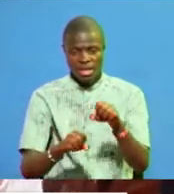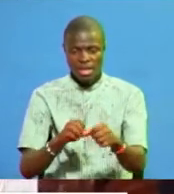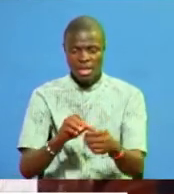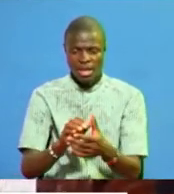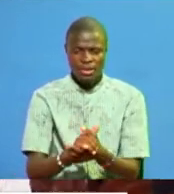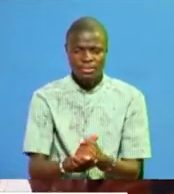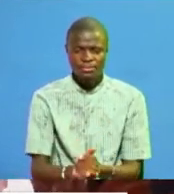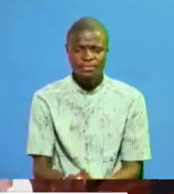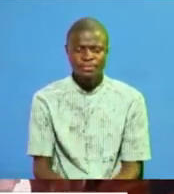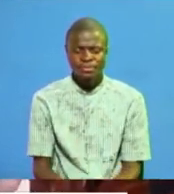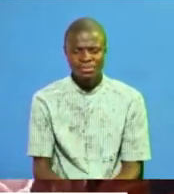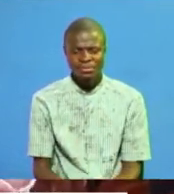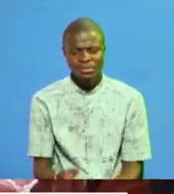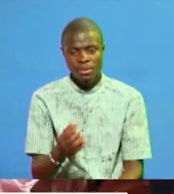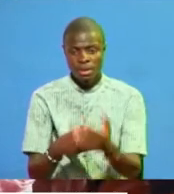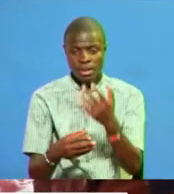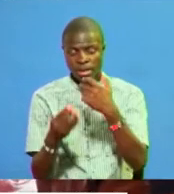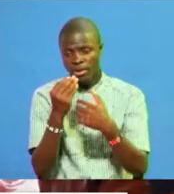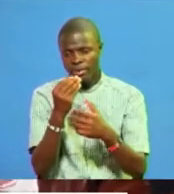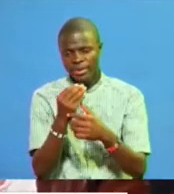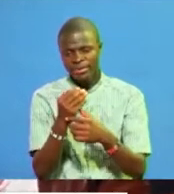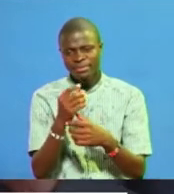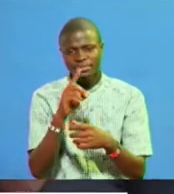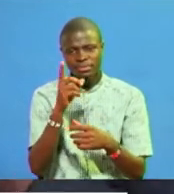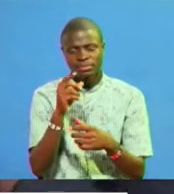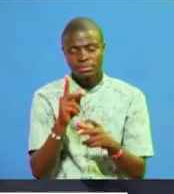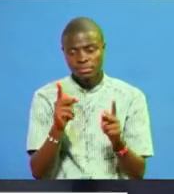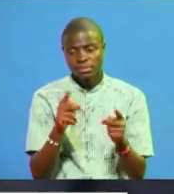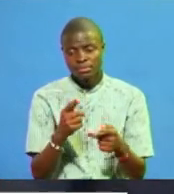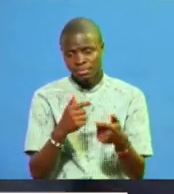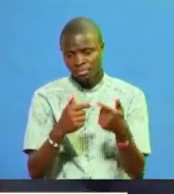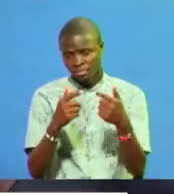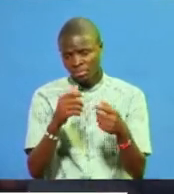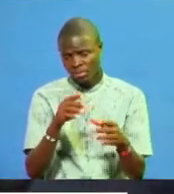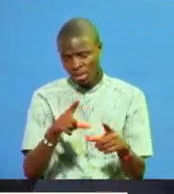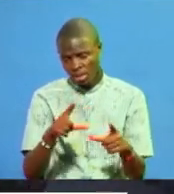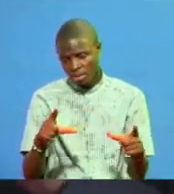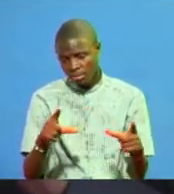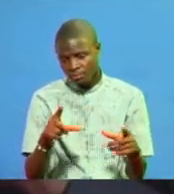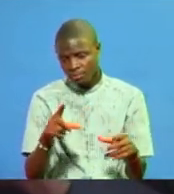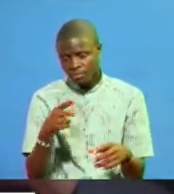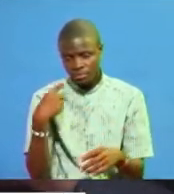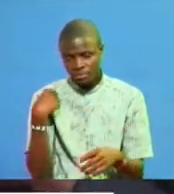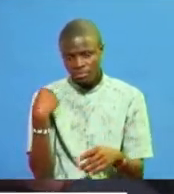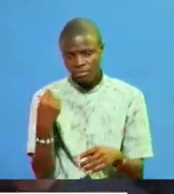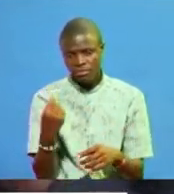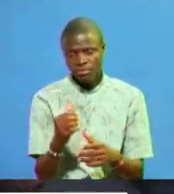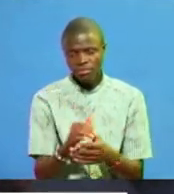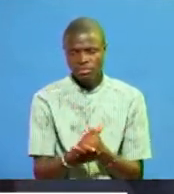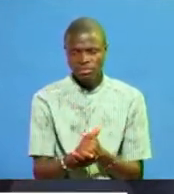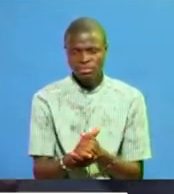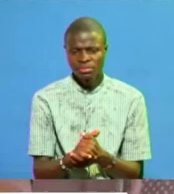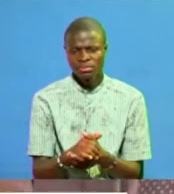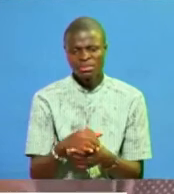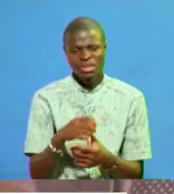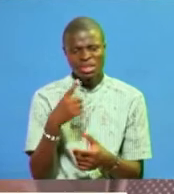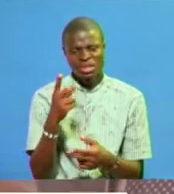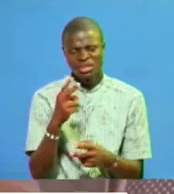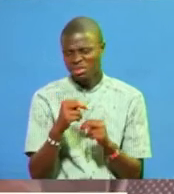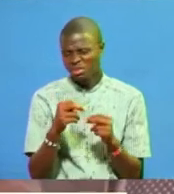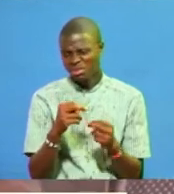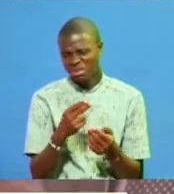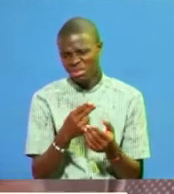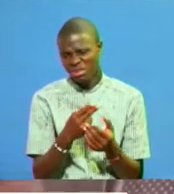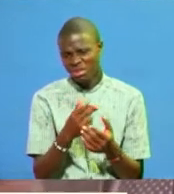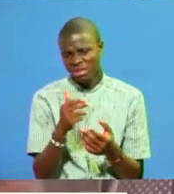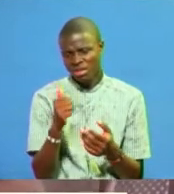has asked Kenyans to come out in large numbers tomorrow and advise those who will not be able to attend the prayers at Nyayo National Stadium to join other